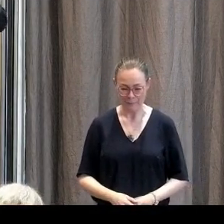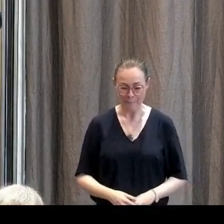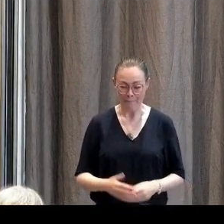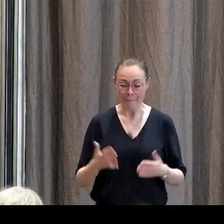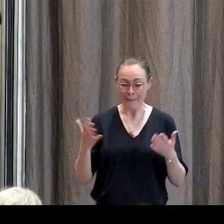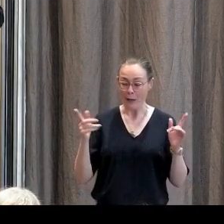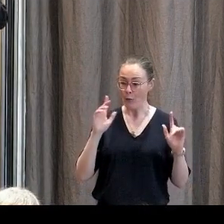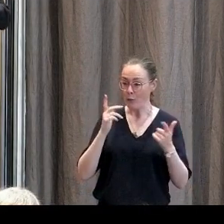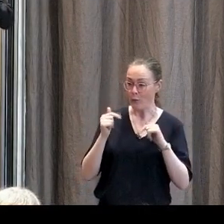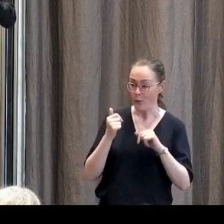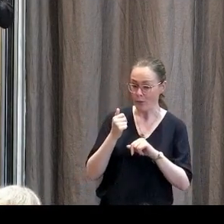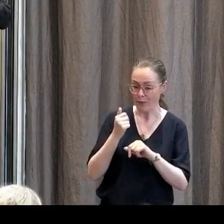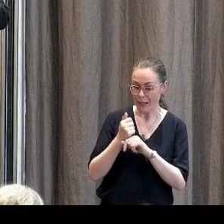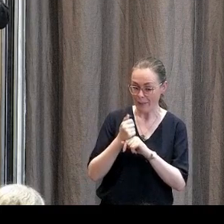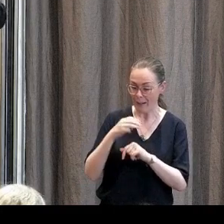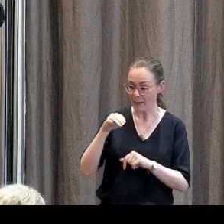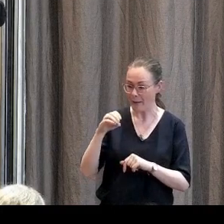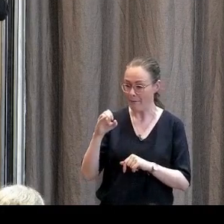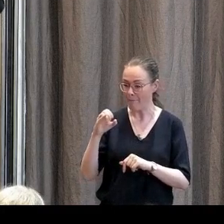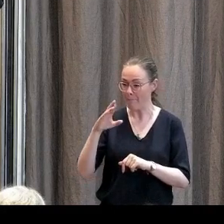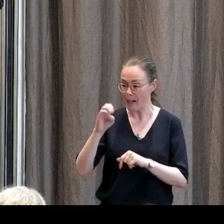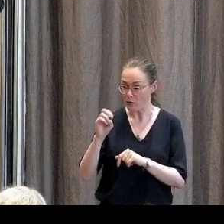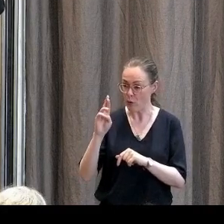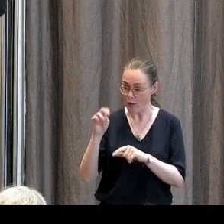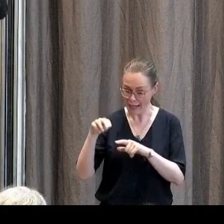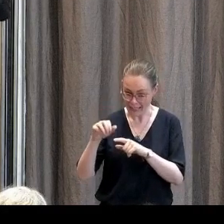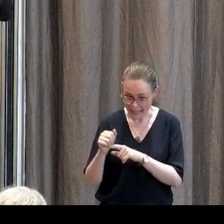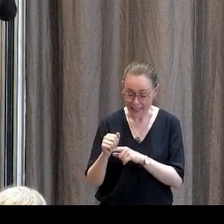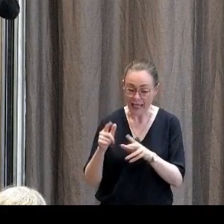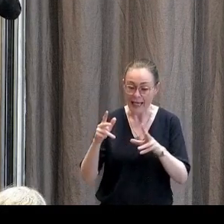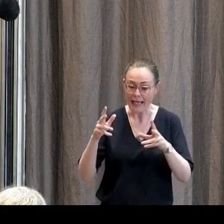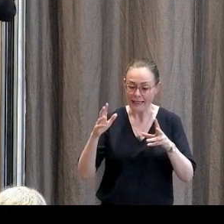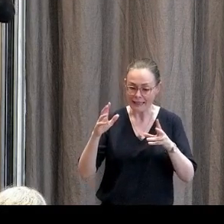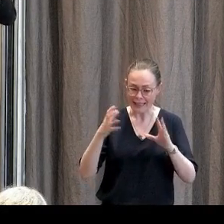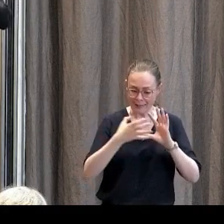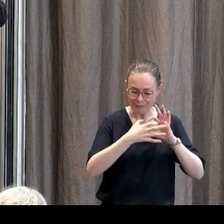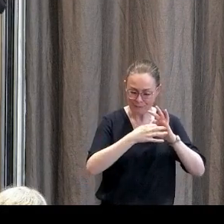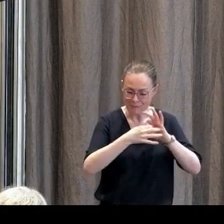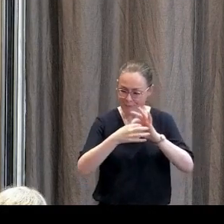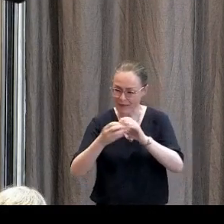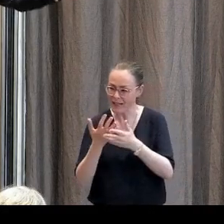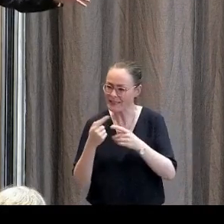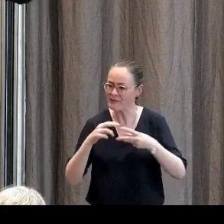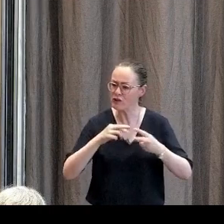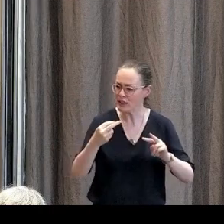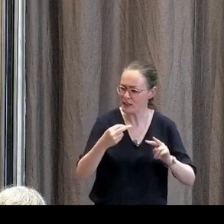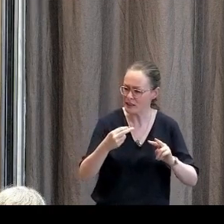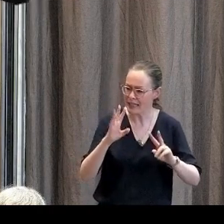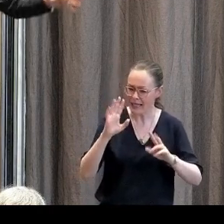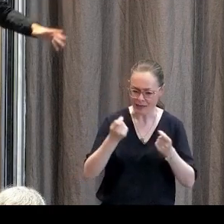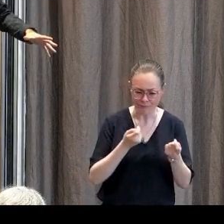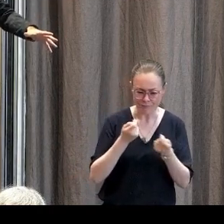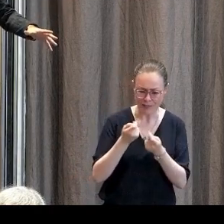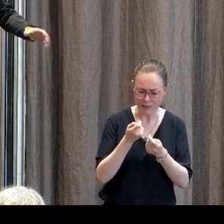of super cool thing about microRNAs is that they also do this by sticking onto lots and lots of other genes. They kind of regulate a